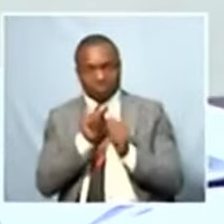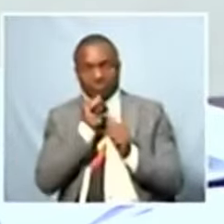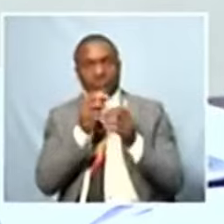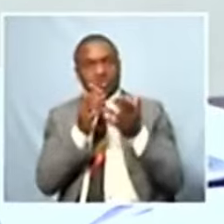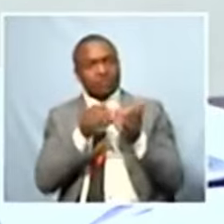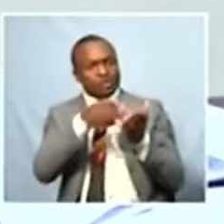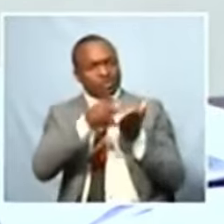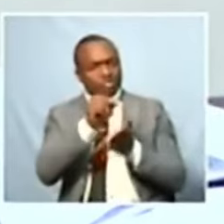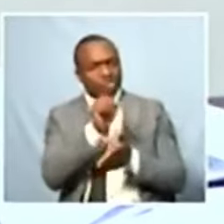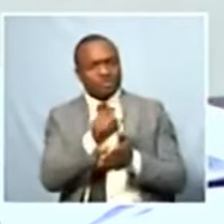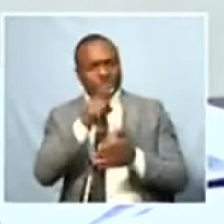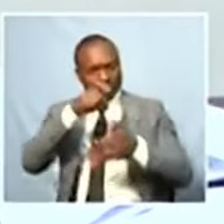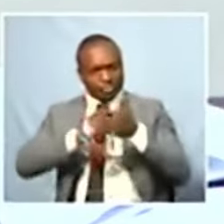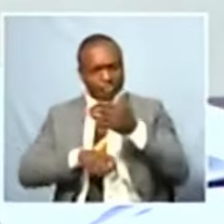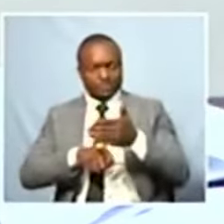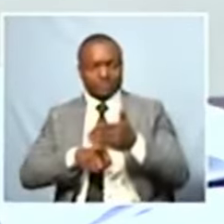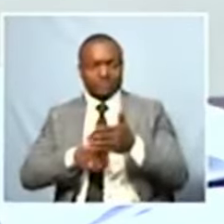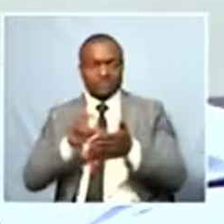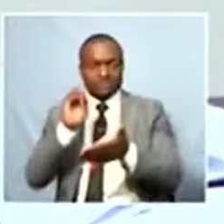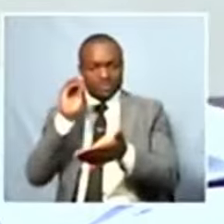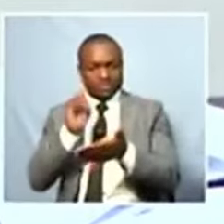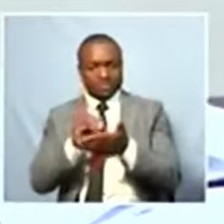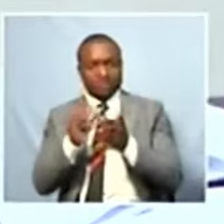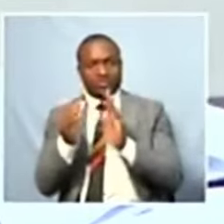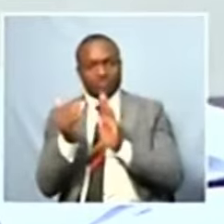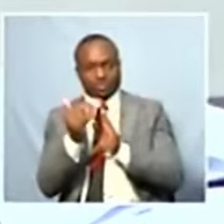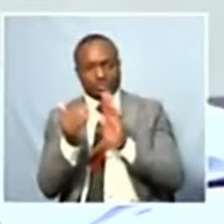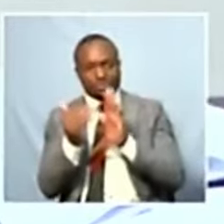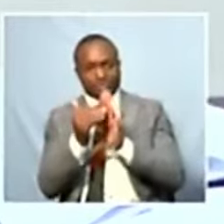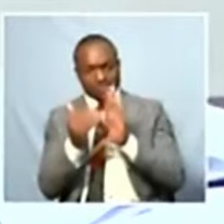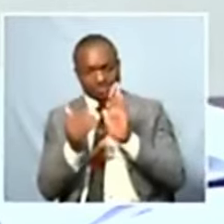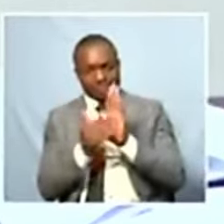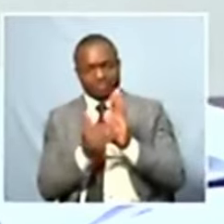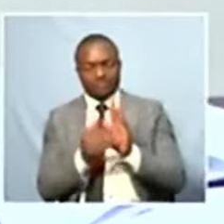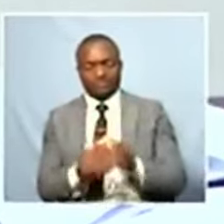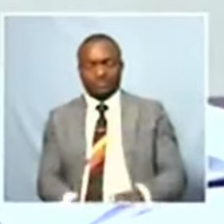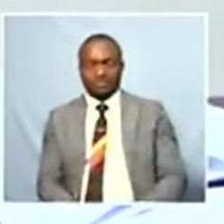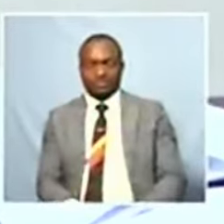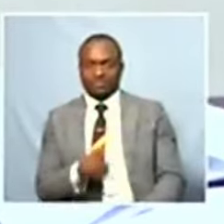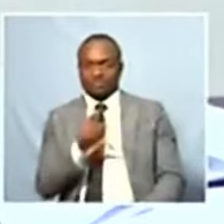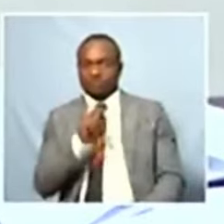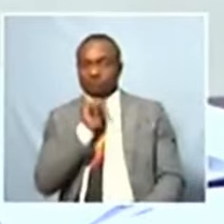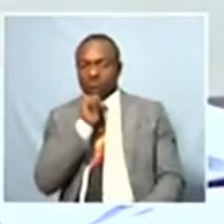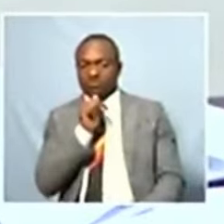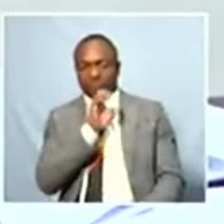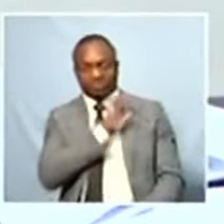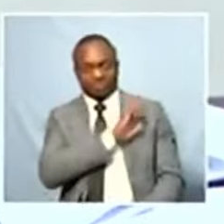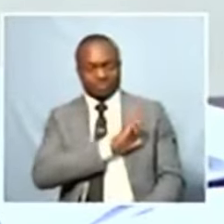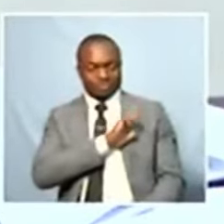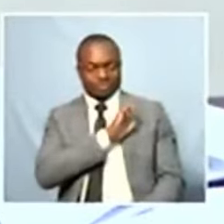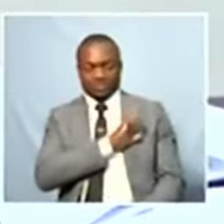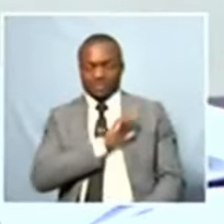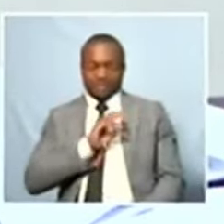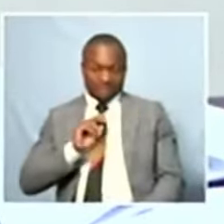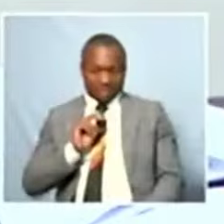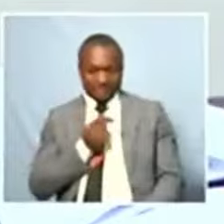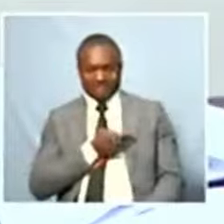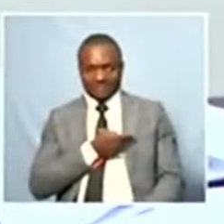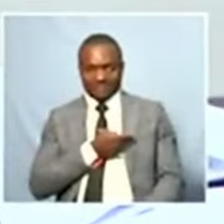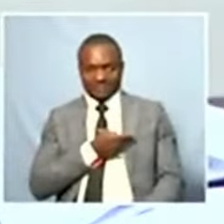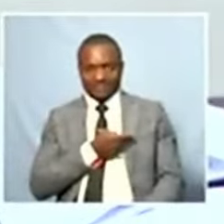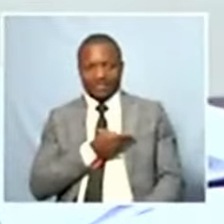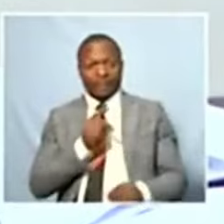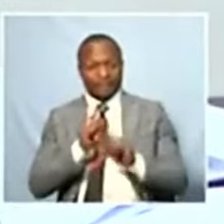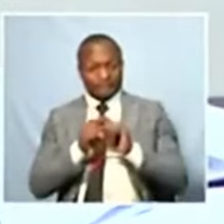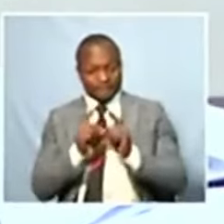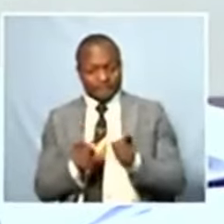pay you taxes, therefore we'll put you on the list. I think that would be highly unethical on our part to do such a thing. But Chair,